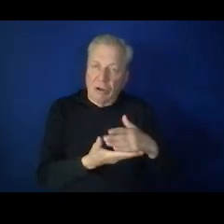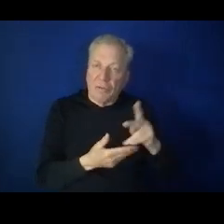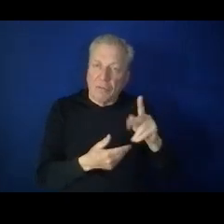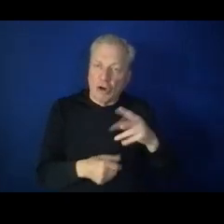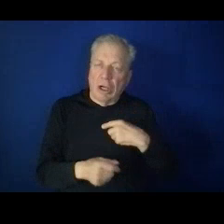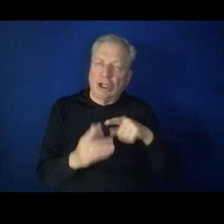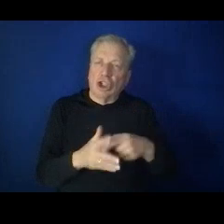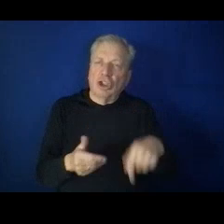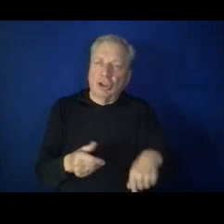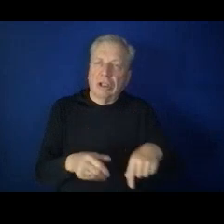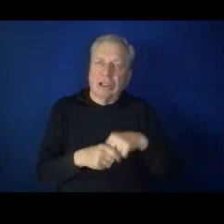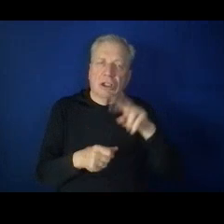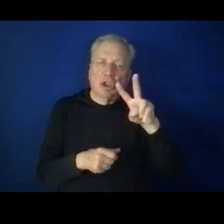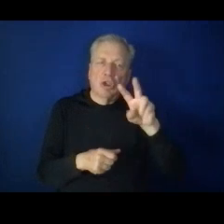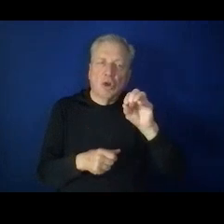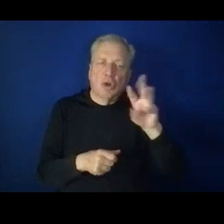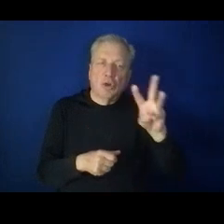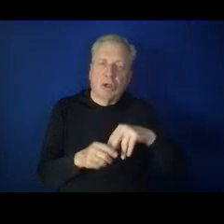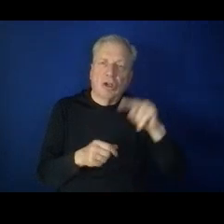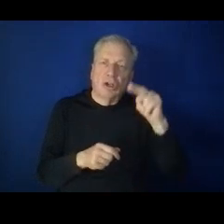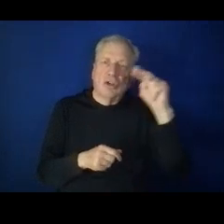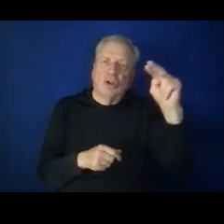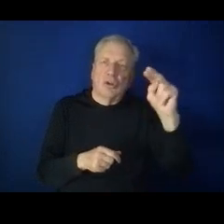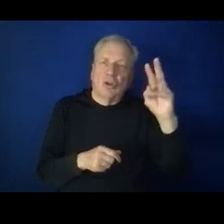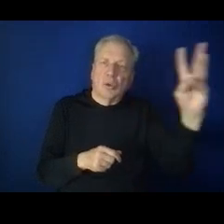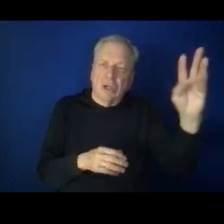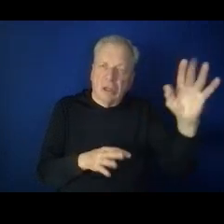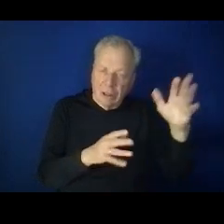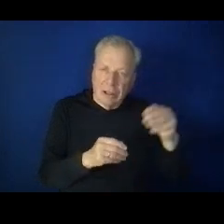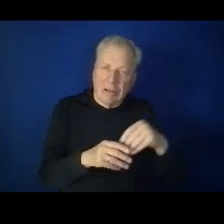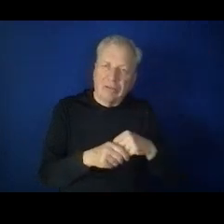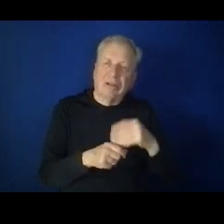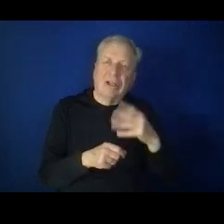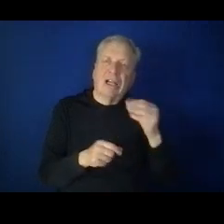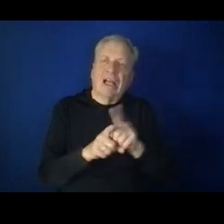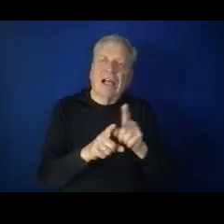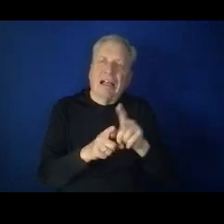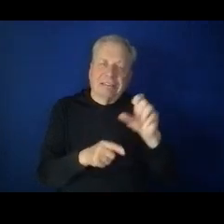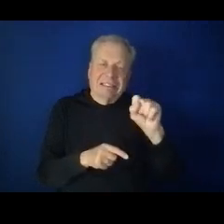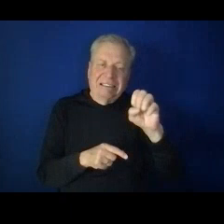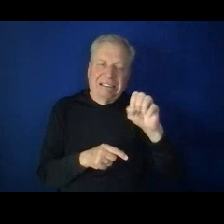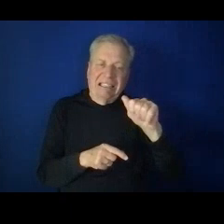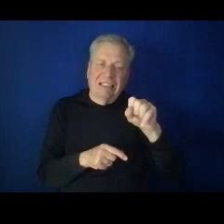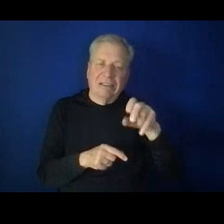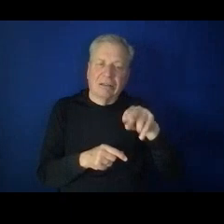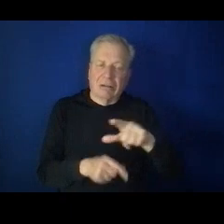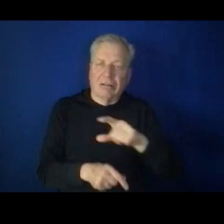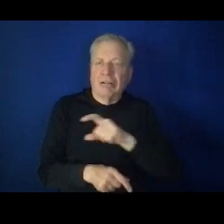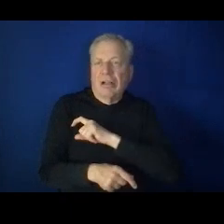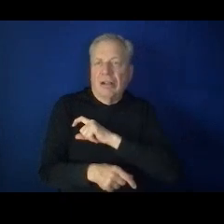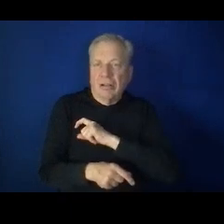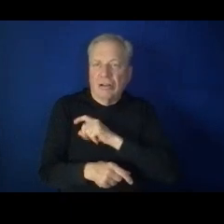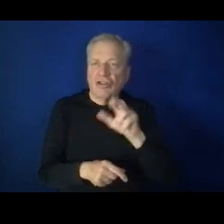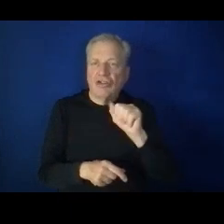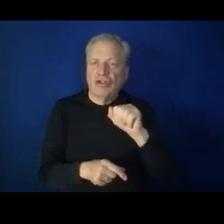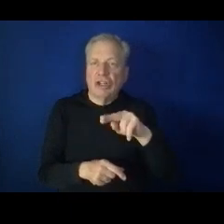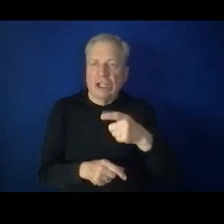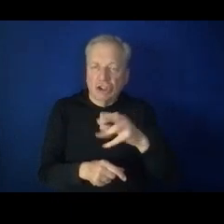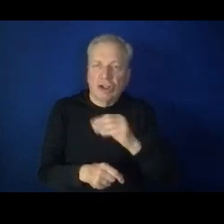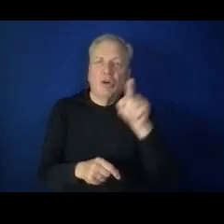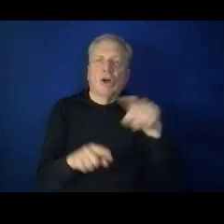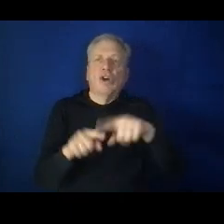Yellowstone 2006 in the northeast corner of the park in Lamar as a seasonal law enforcement ranger. I went other